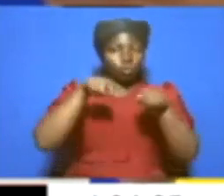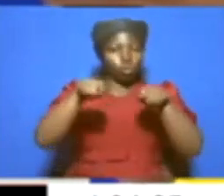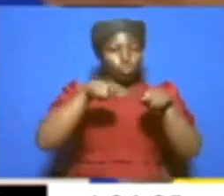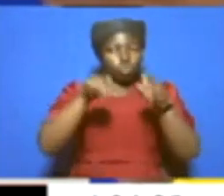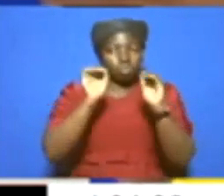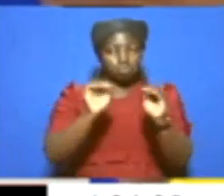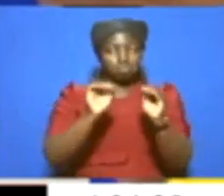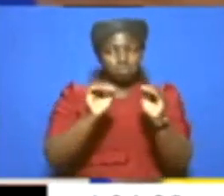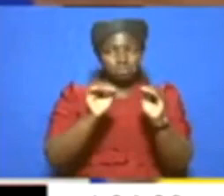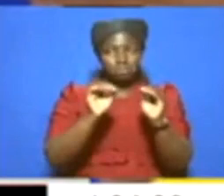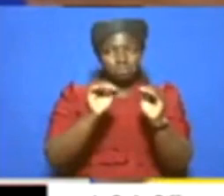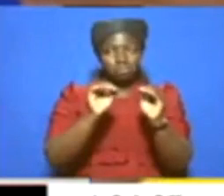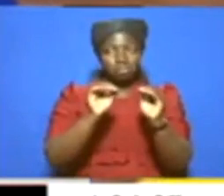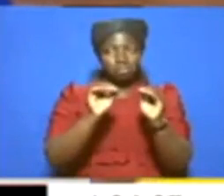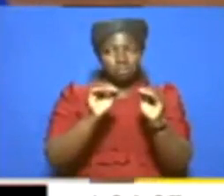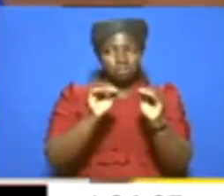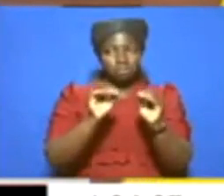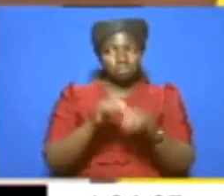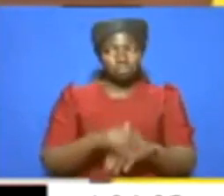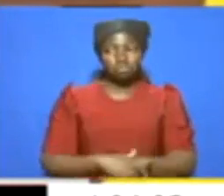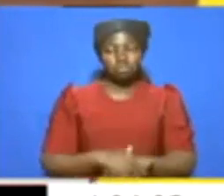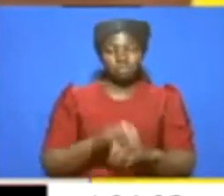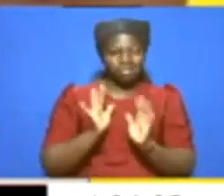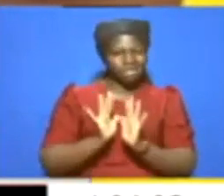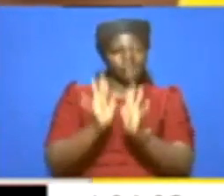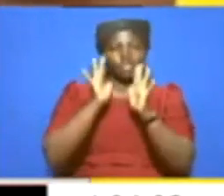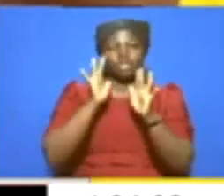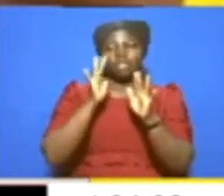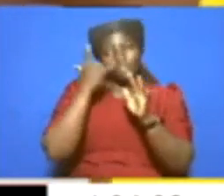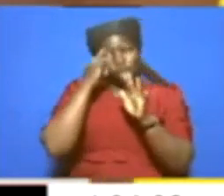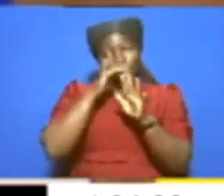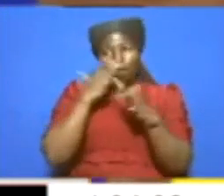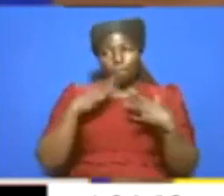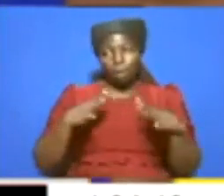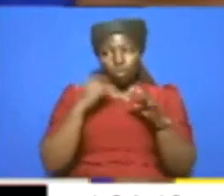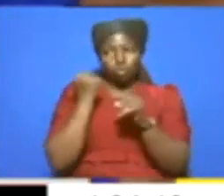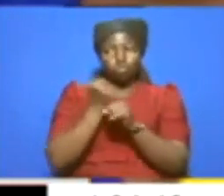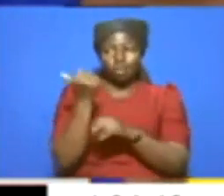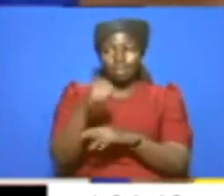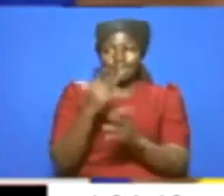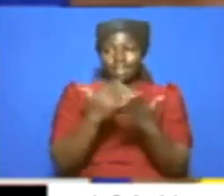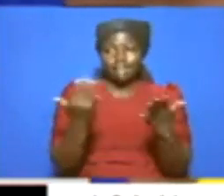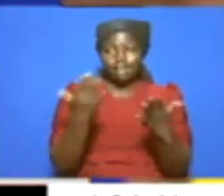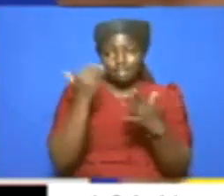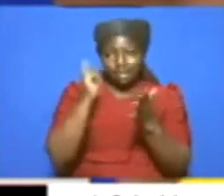Imeachiwa tu kila mtu ajifanye vile anataka. Ndio maana sasa wapwani hawafaidi huu